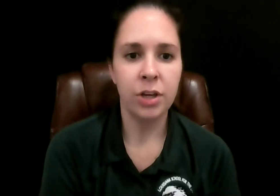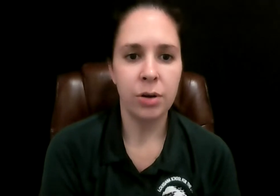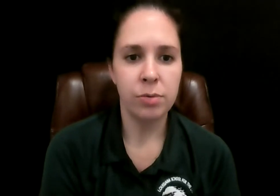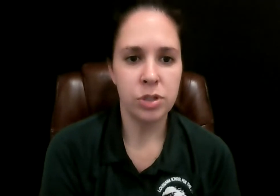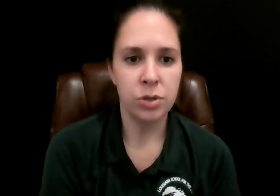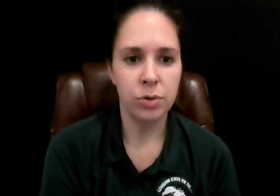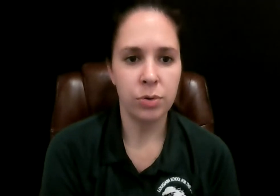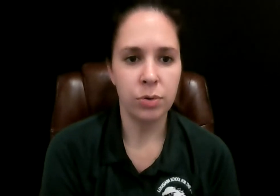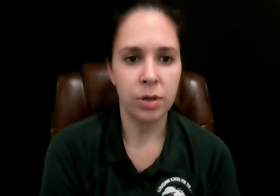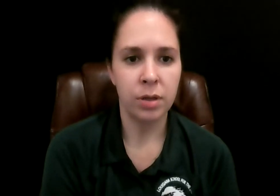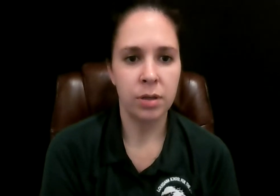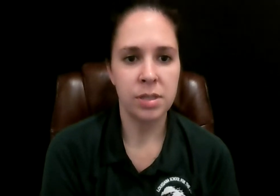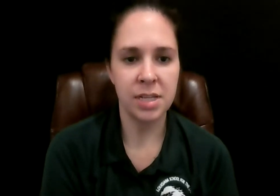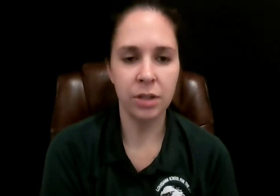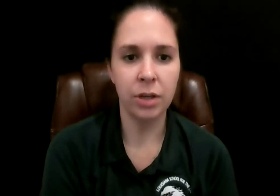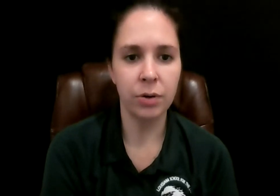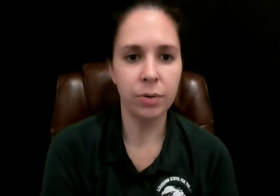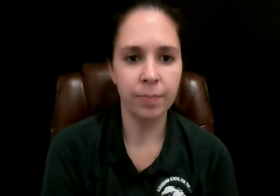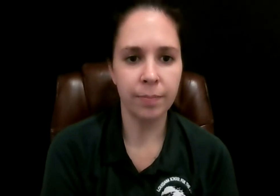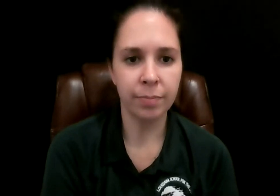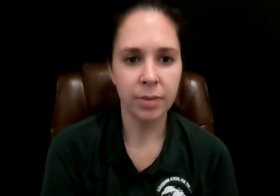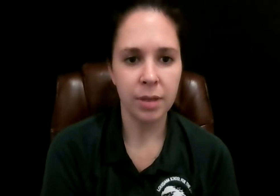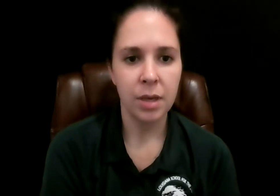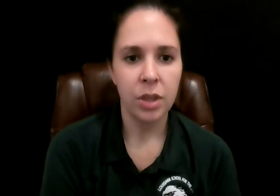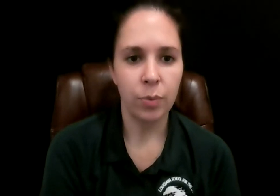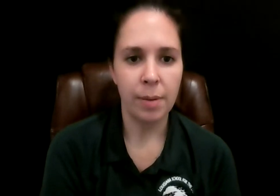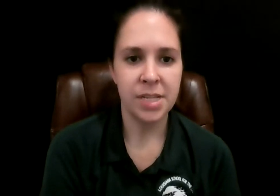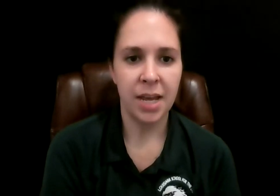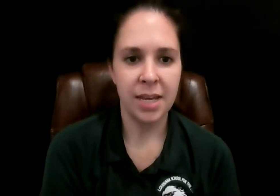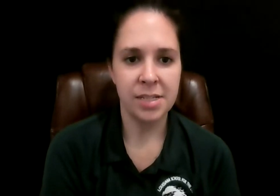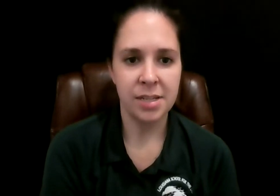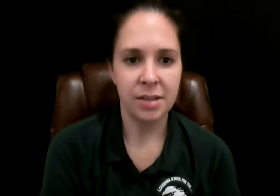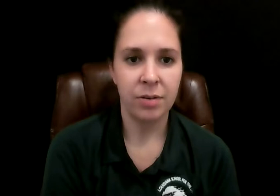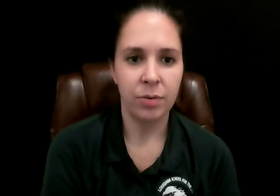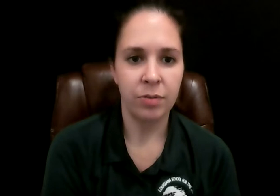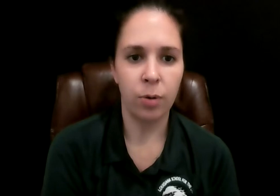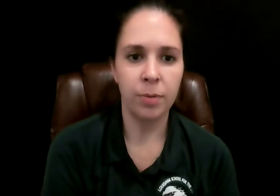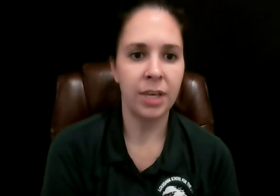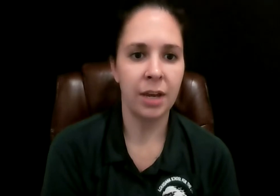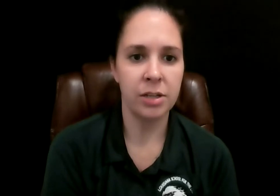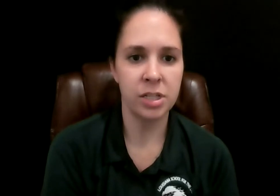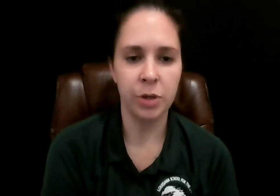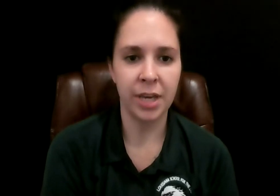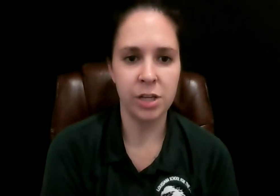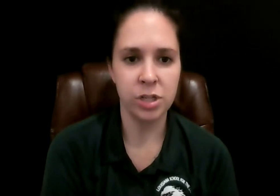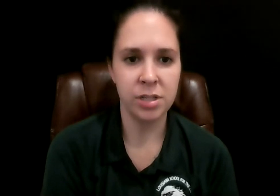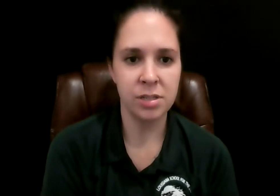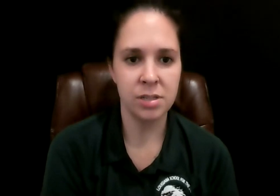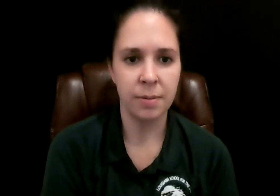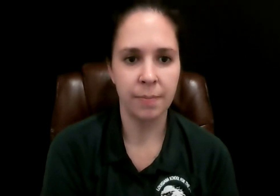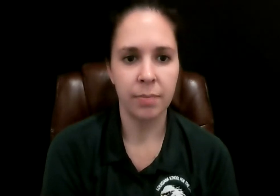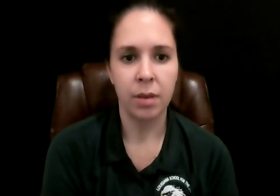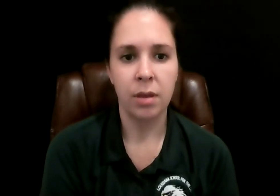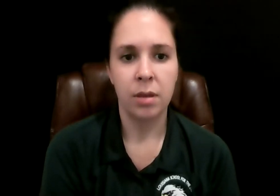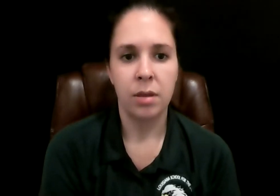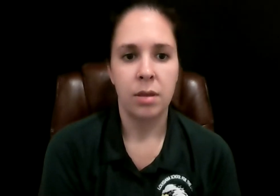You can go to Diglo, the website, formerly Harris